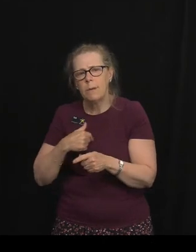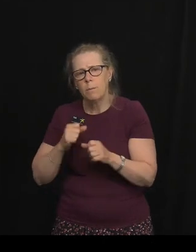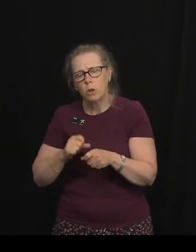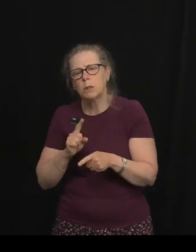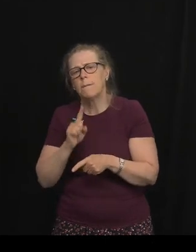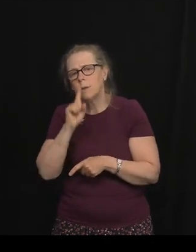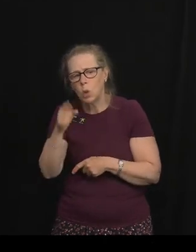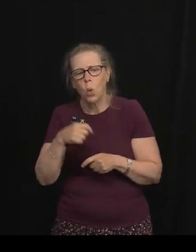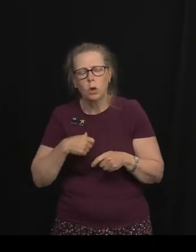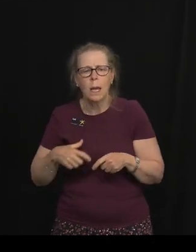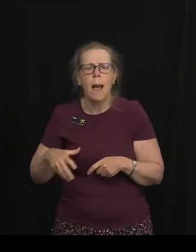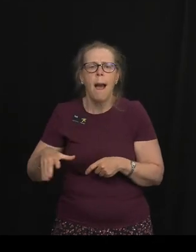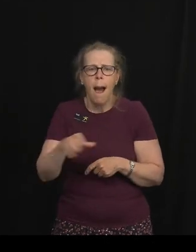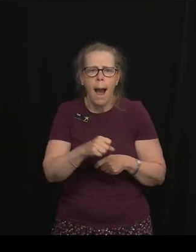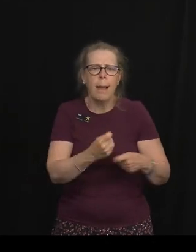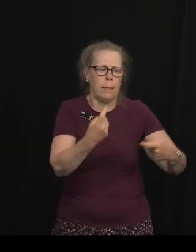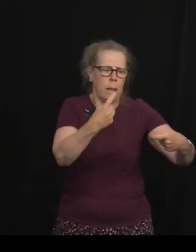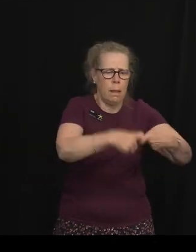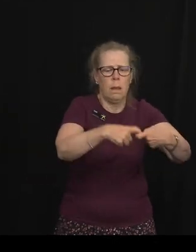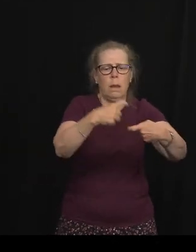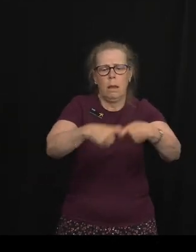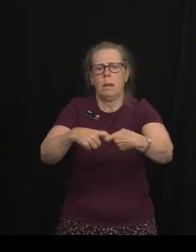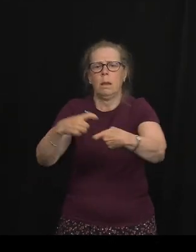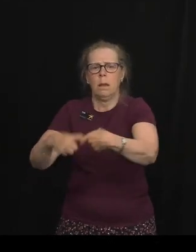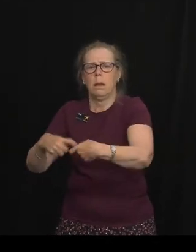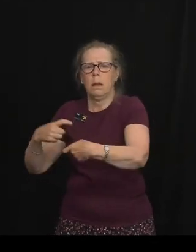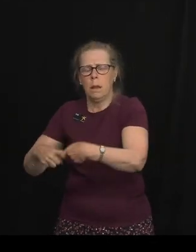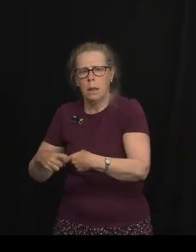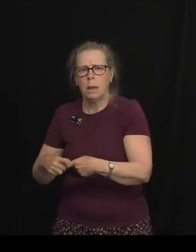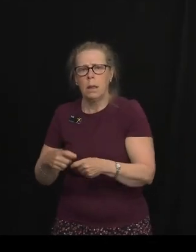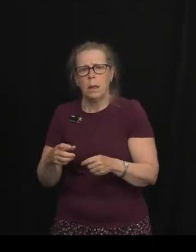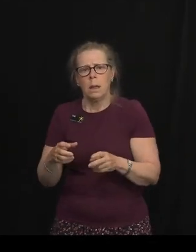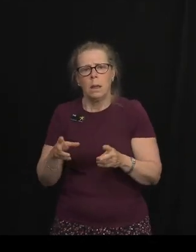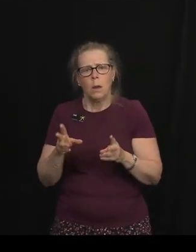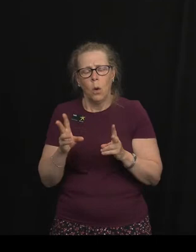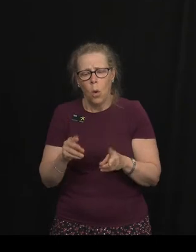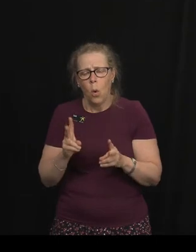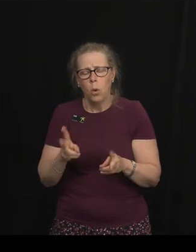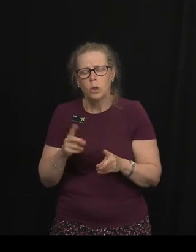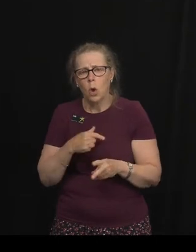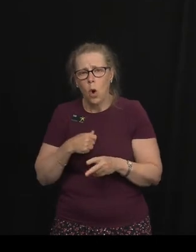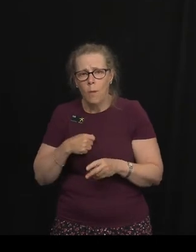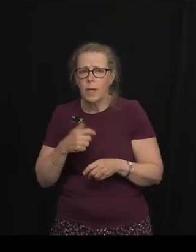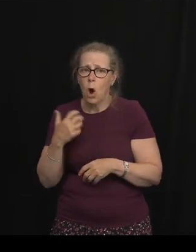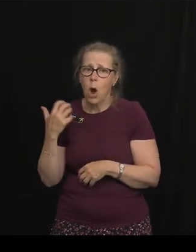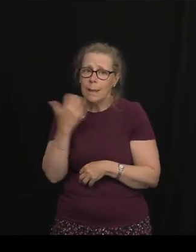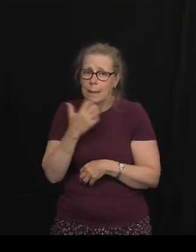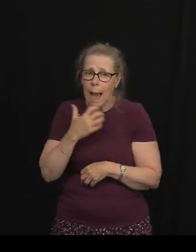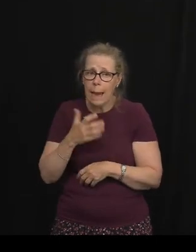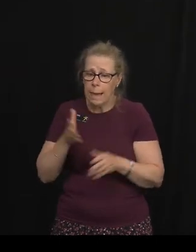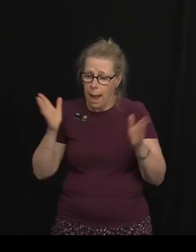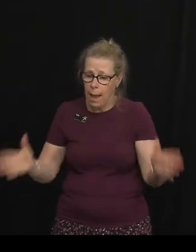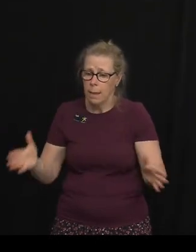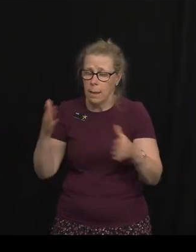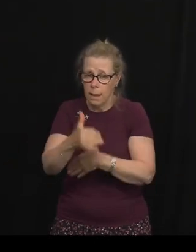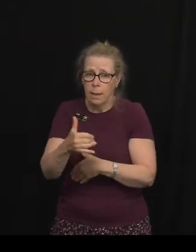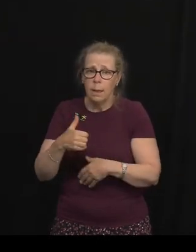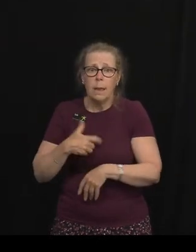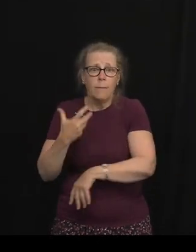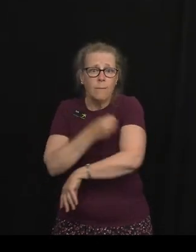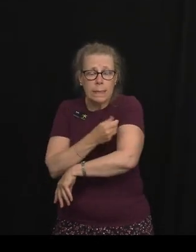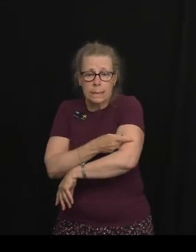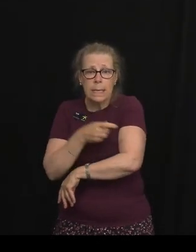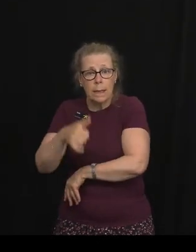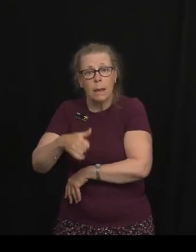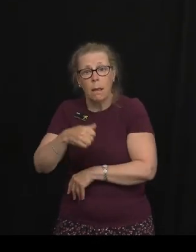is needed. I mean, lots of cool containers with vaccine doses on an airfield is not doing the job when it sits there.